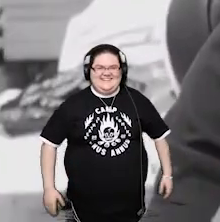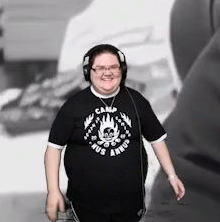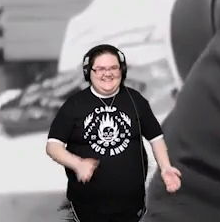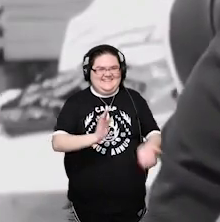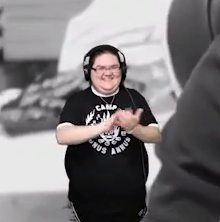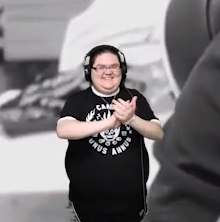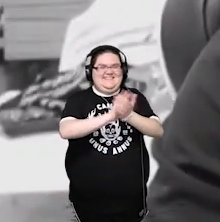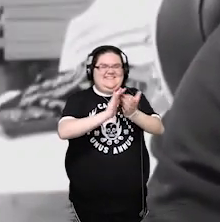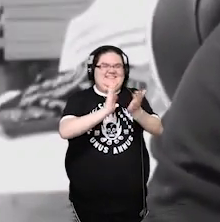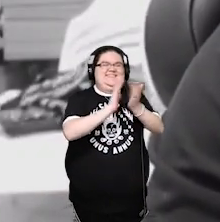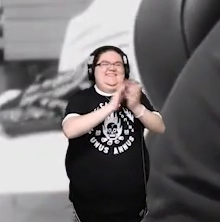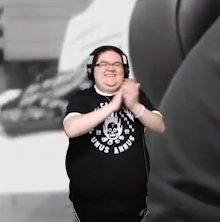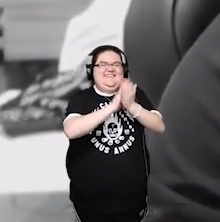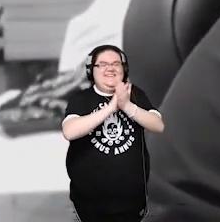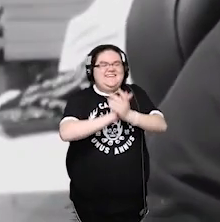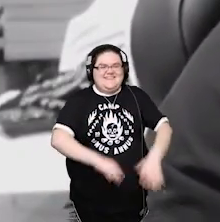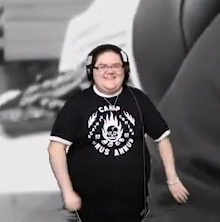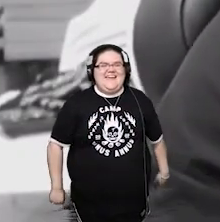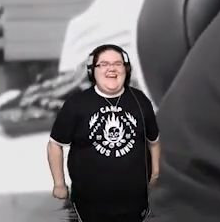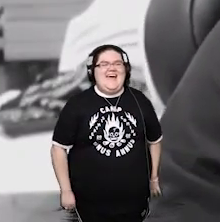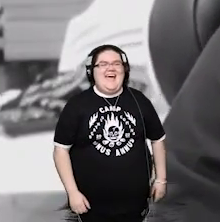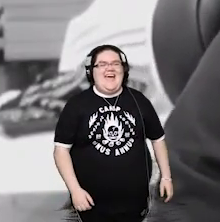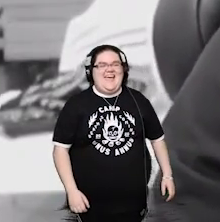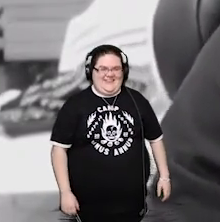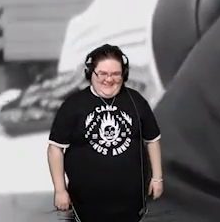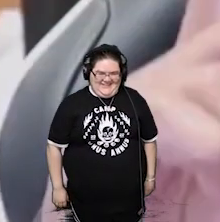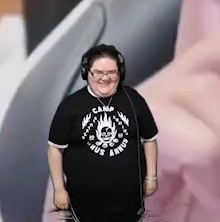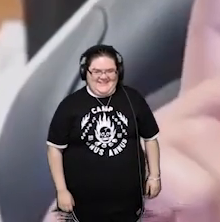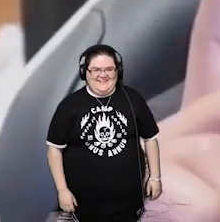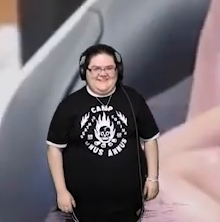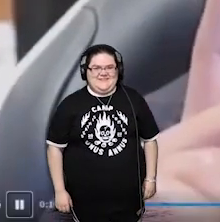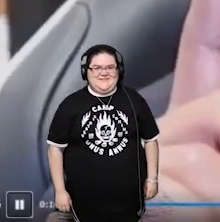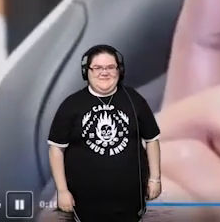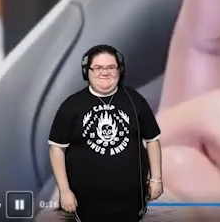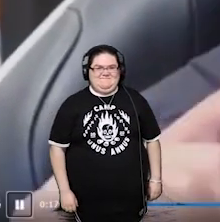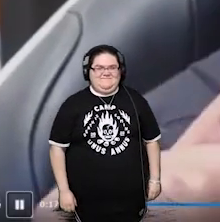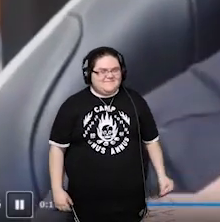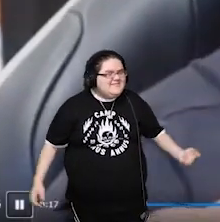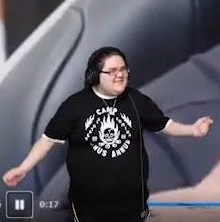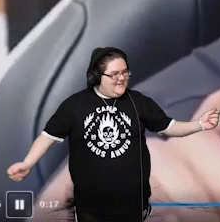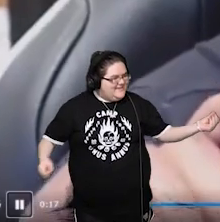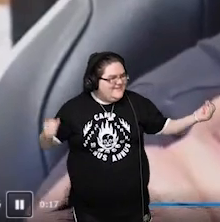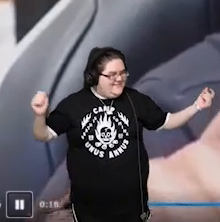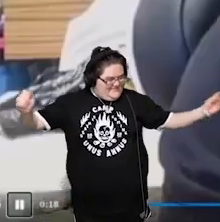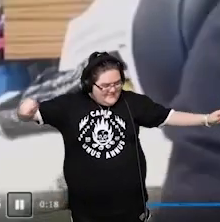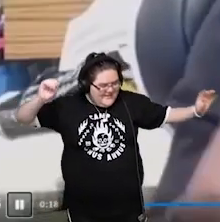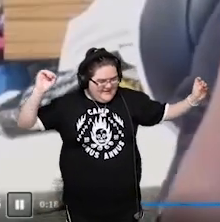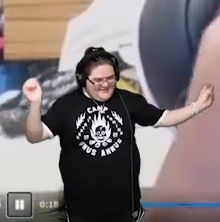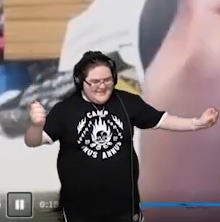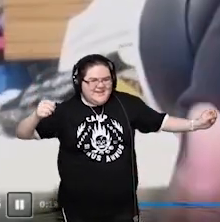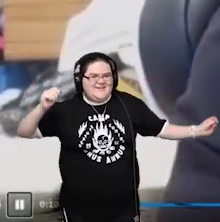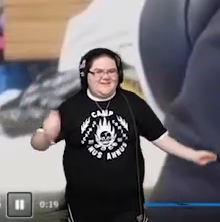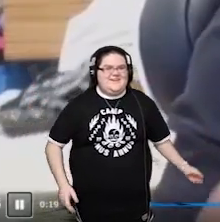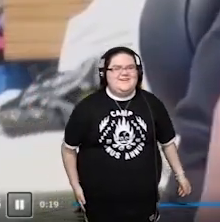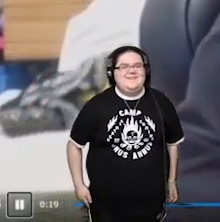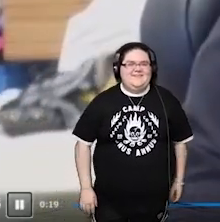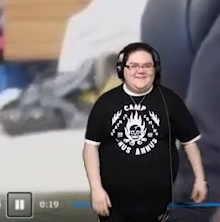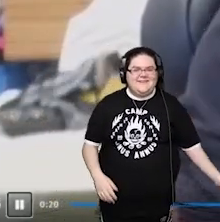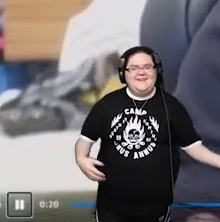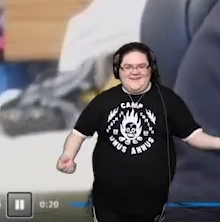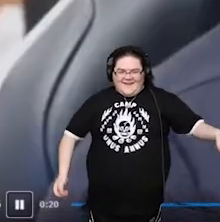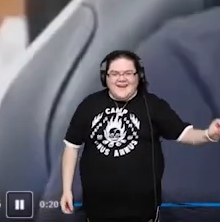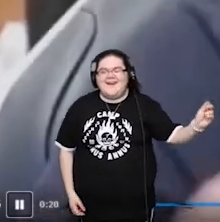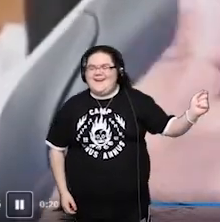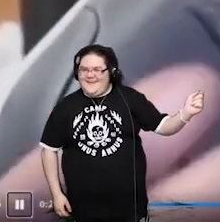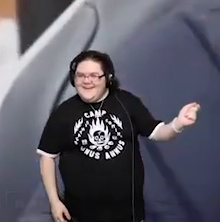assistant for 24 hours. Oh. I love ladies and gentlemen, yes. We got memes. And oh, here we go. I'm not done. As a way to show how sorry